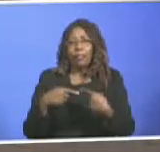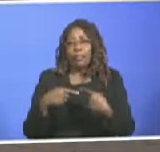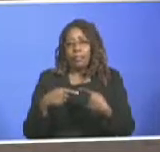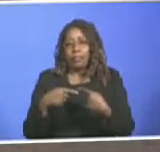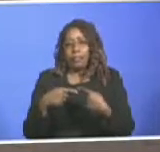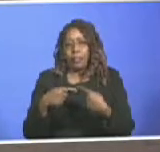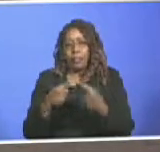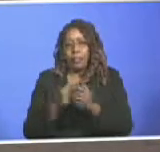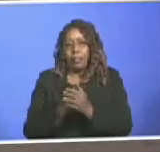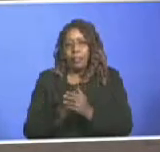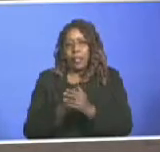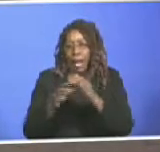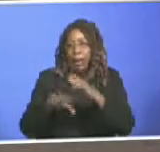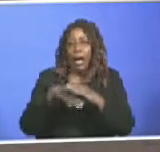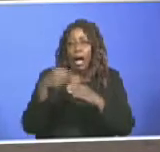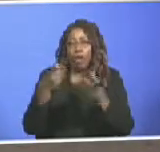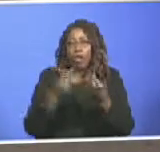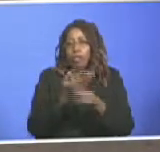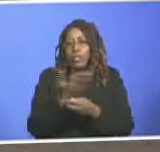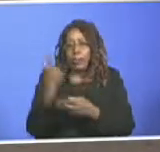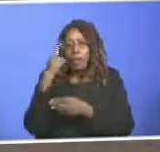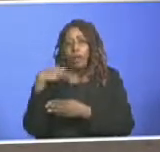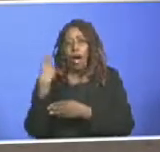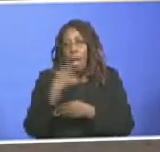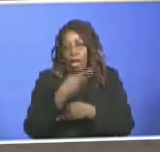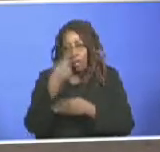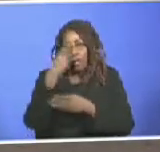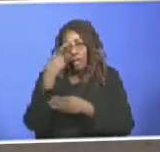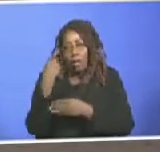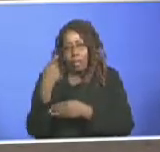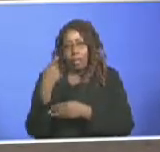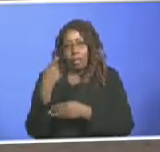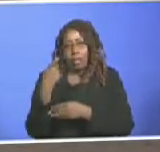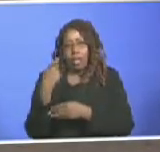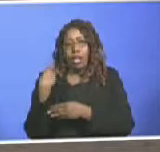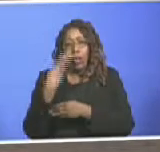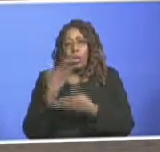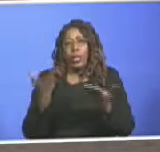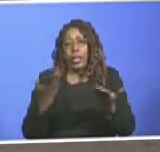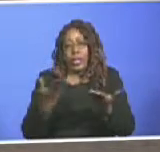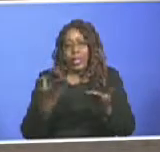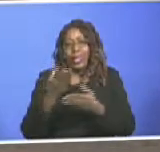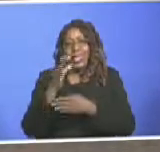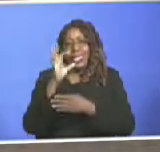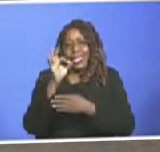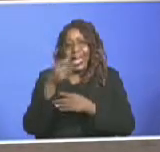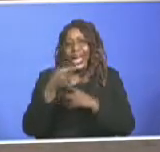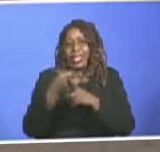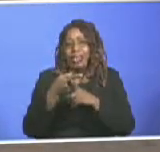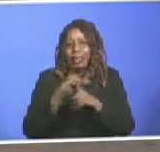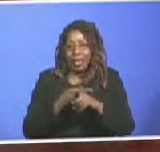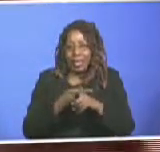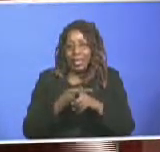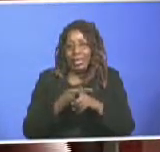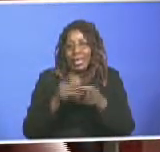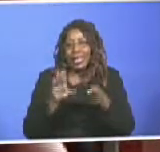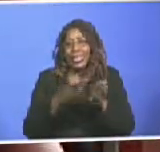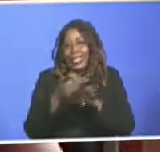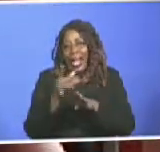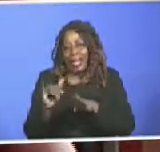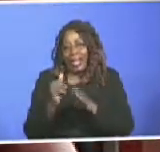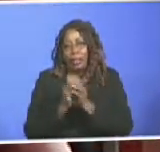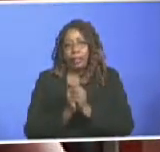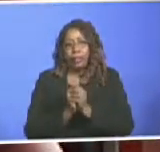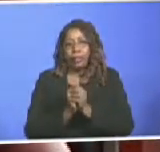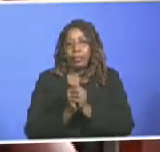sight, come out, do something for us, because we've been here for 8-9 months dying.